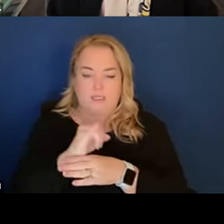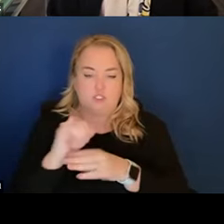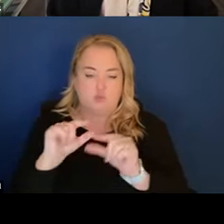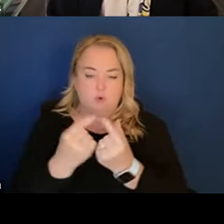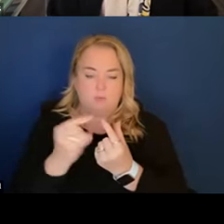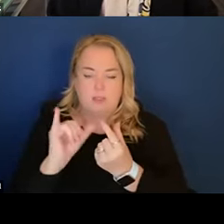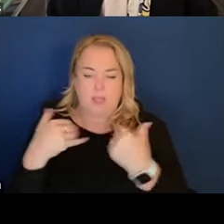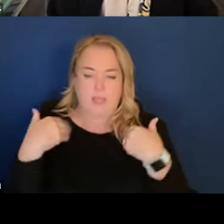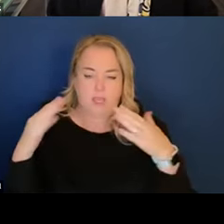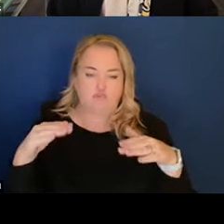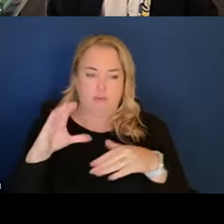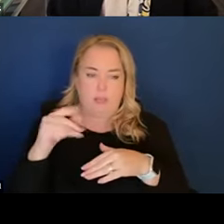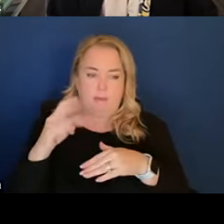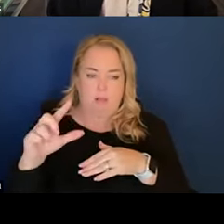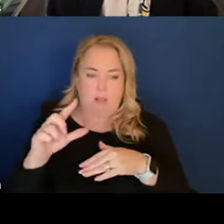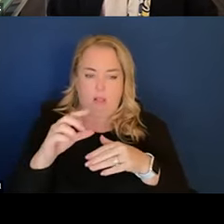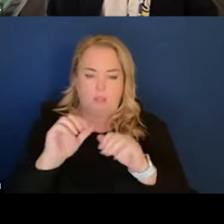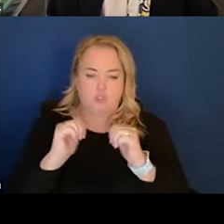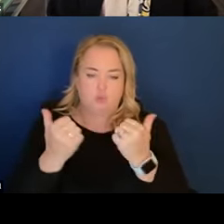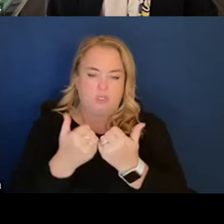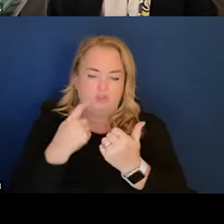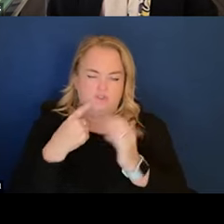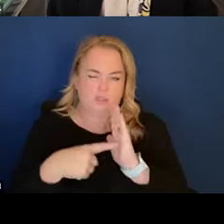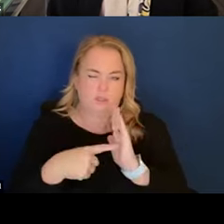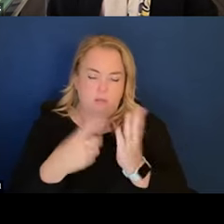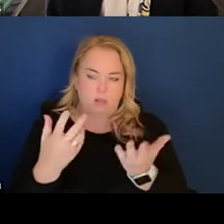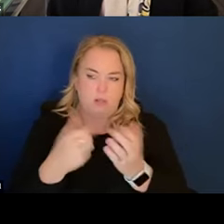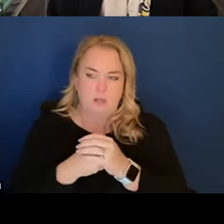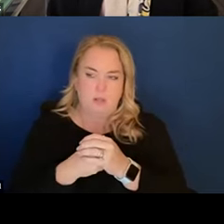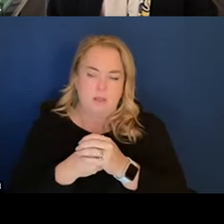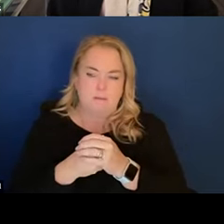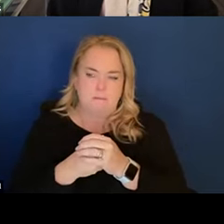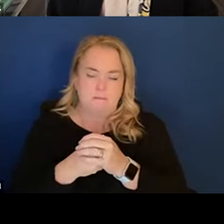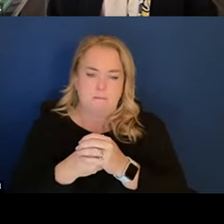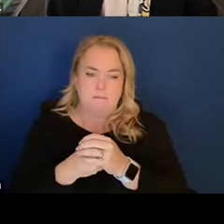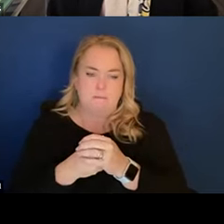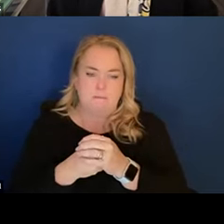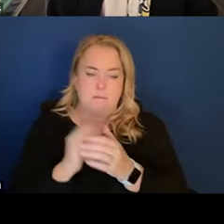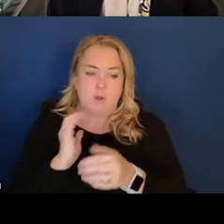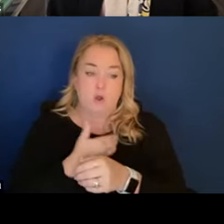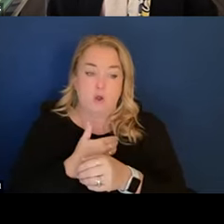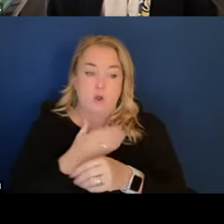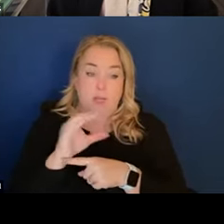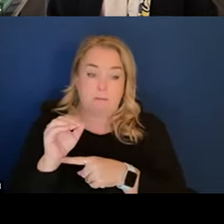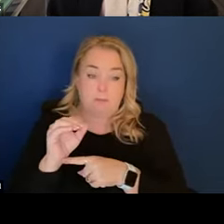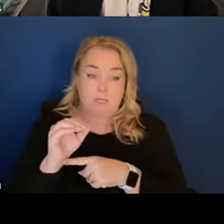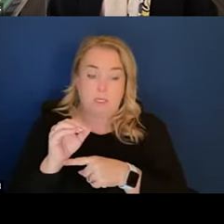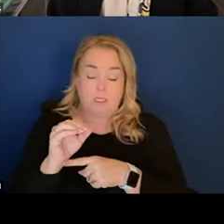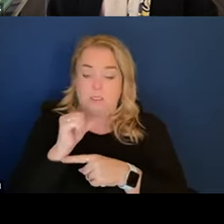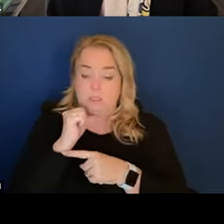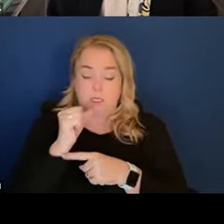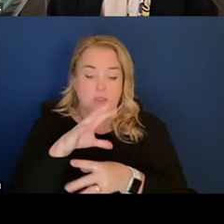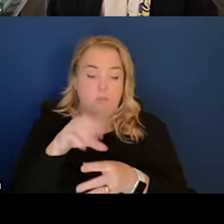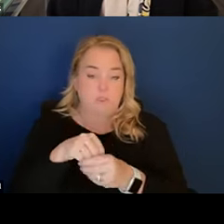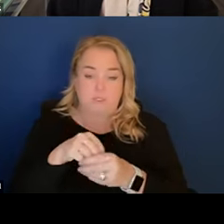like the Angel Capital Association, for example. Our company doesn't presently